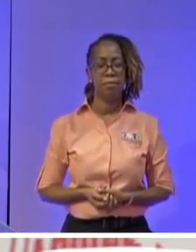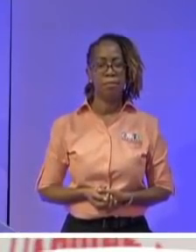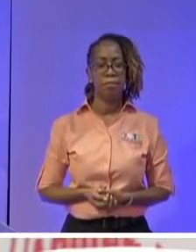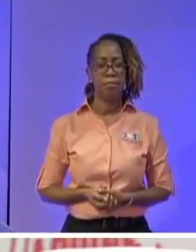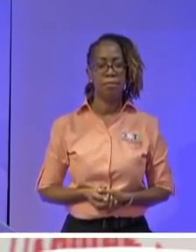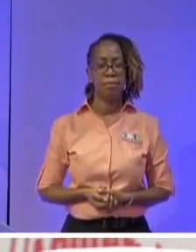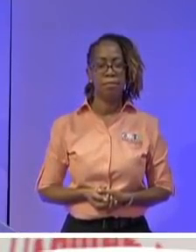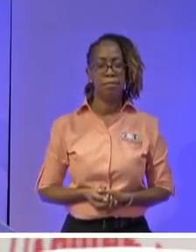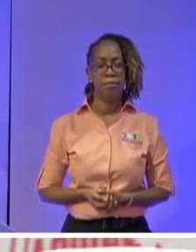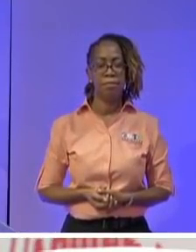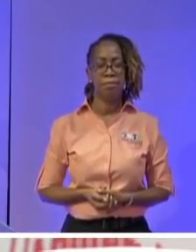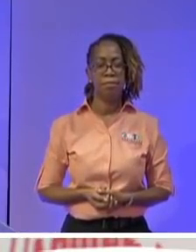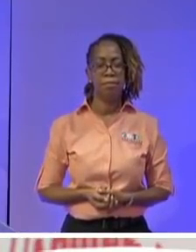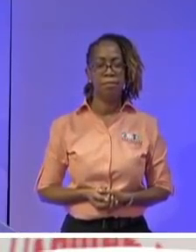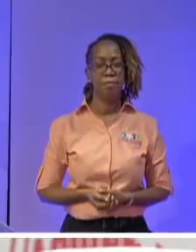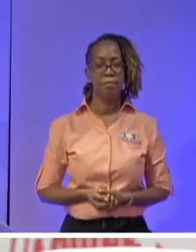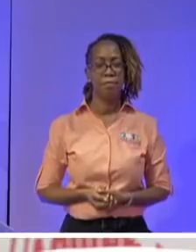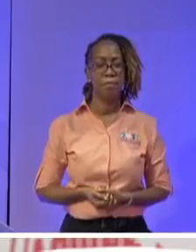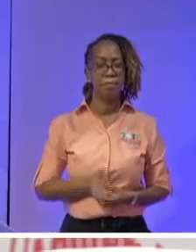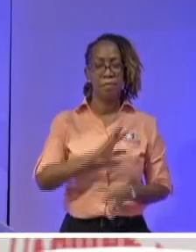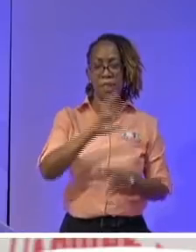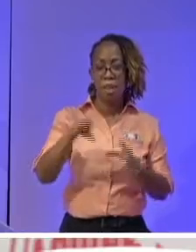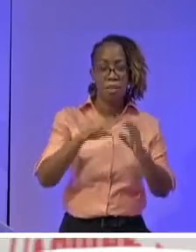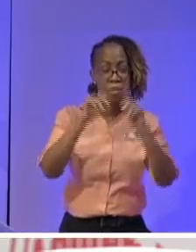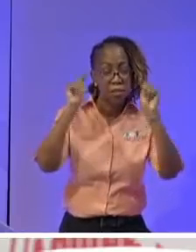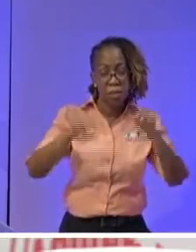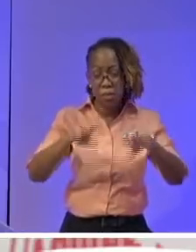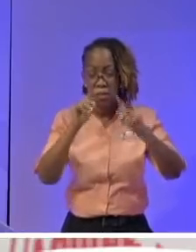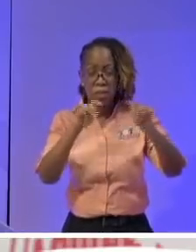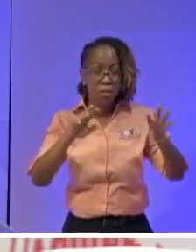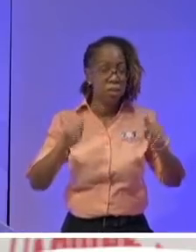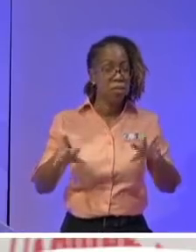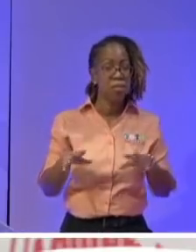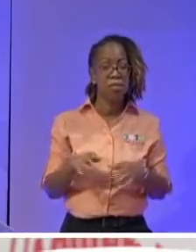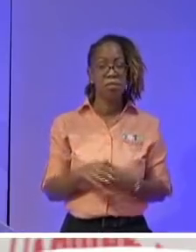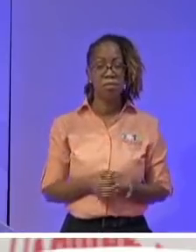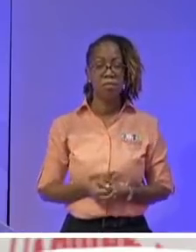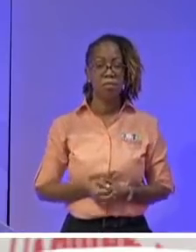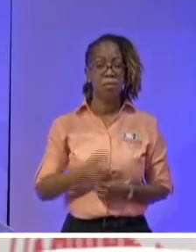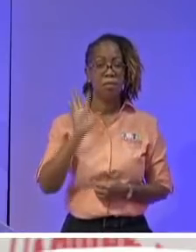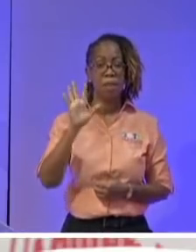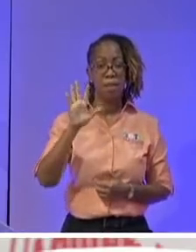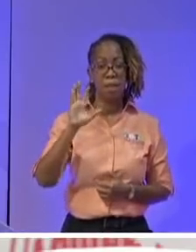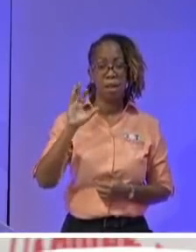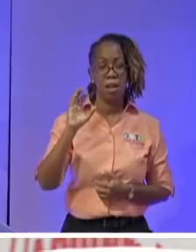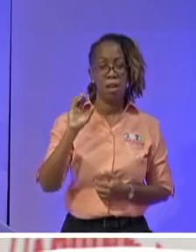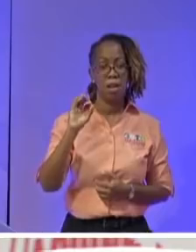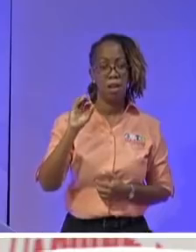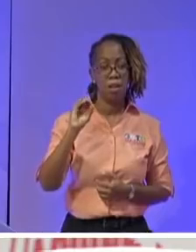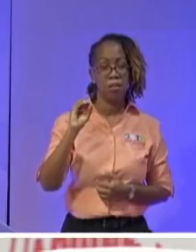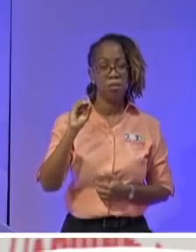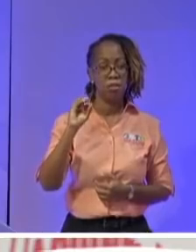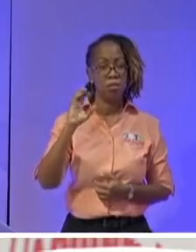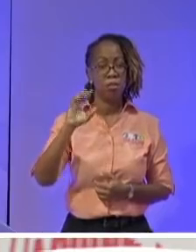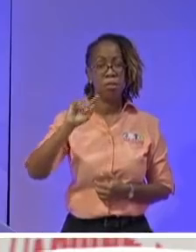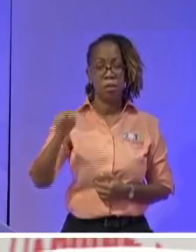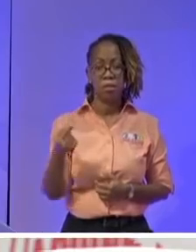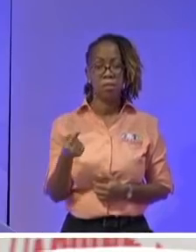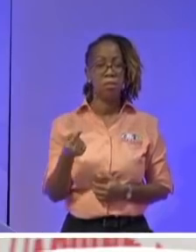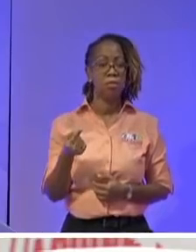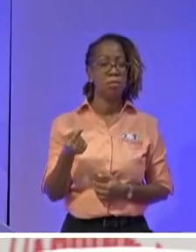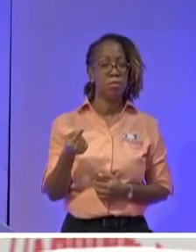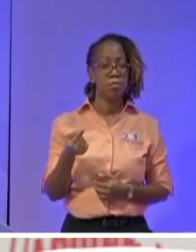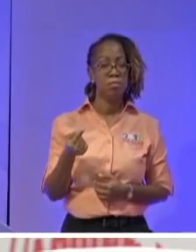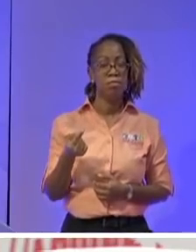yesterday. Total number of tests conducted thus far, just over the 500,000 number, 502,